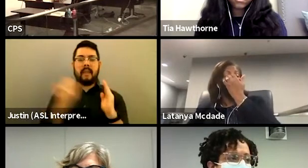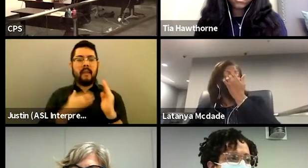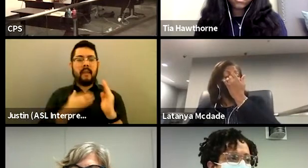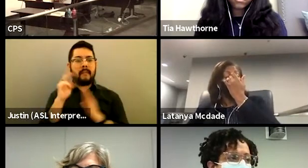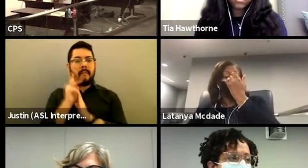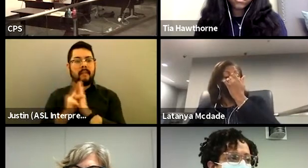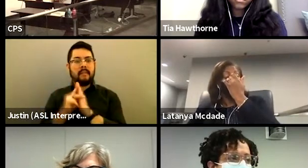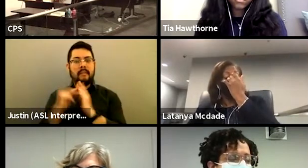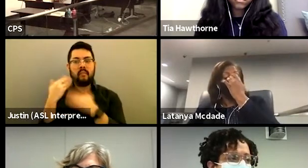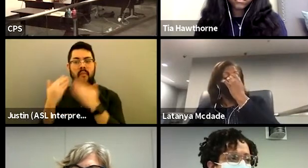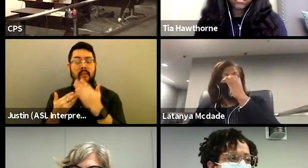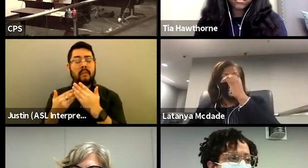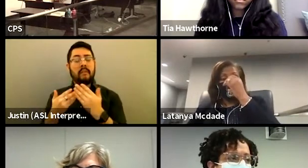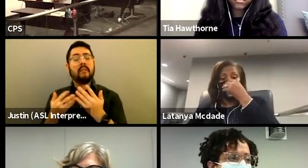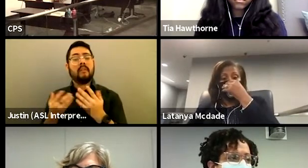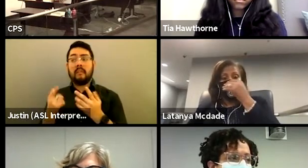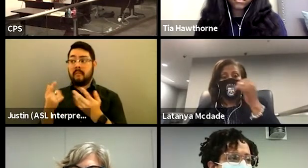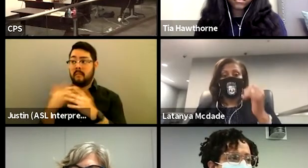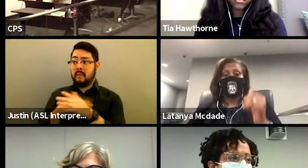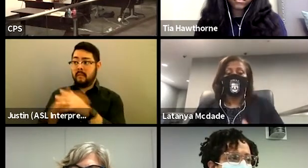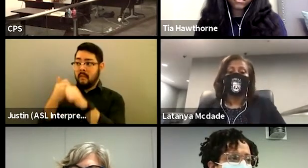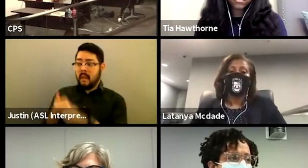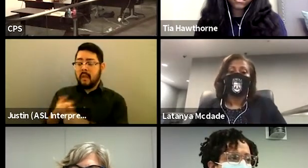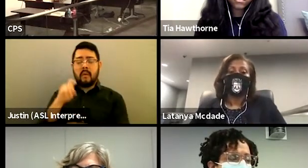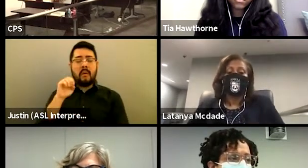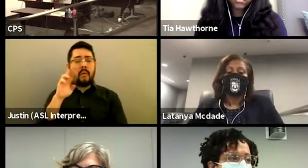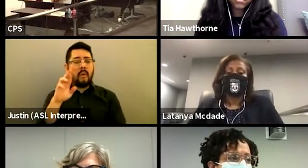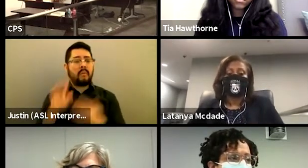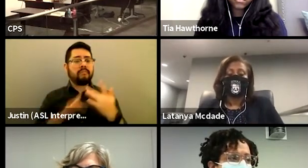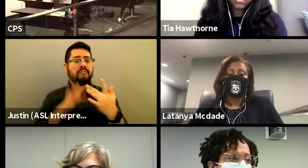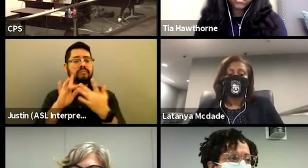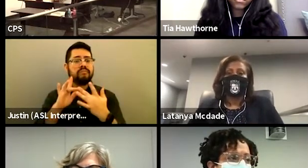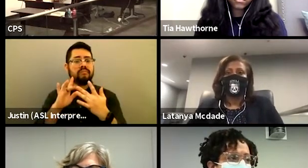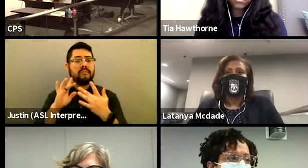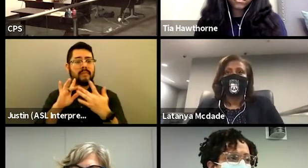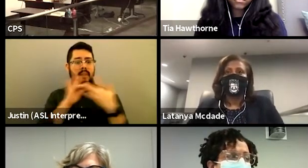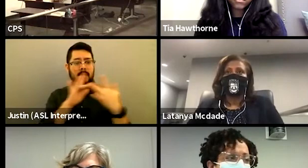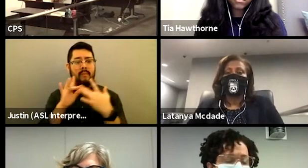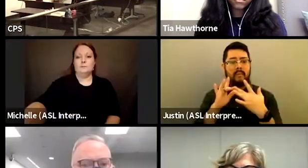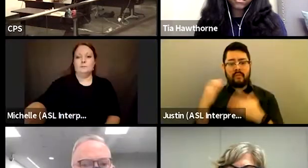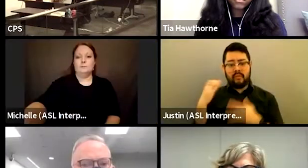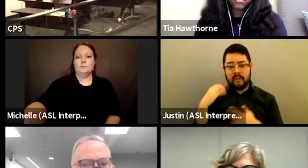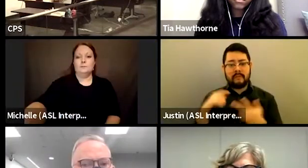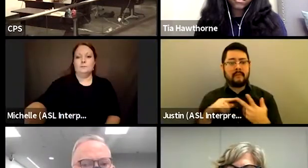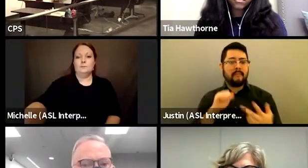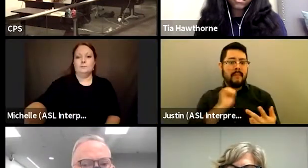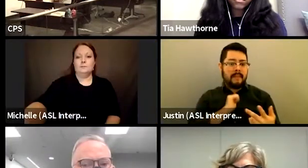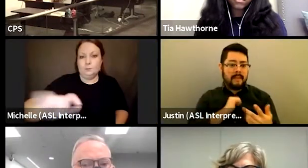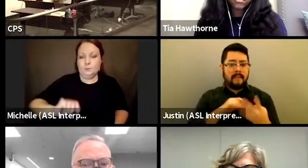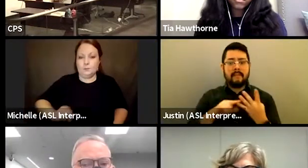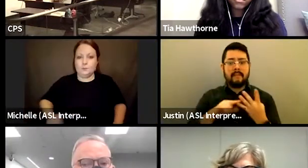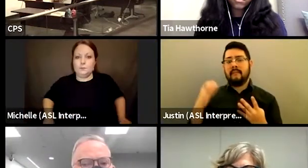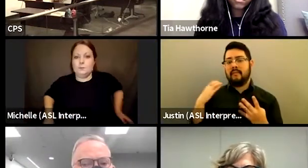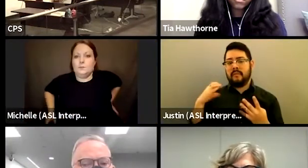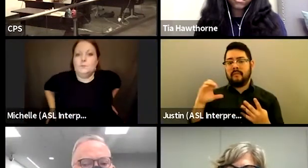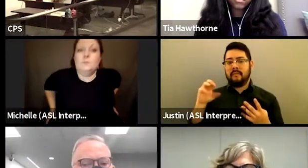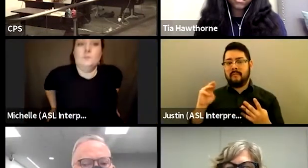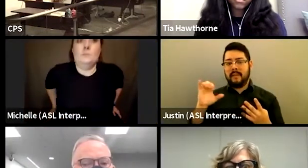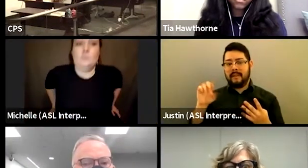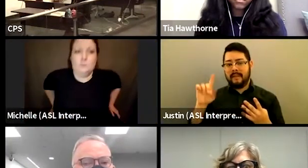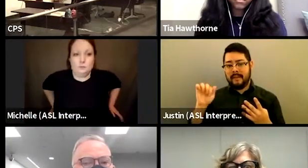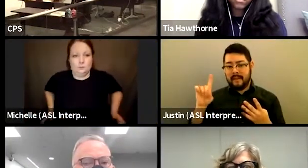your network chief or the open door policy that Chief McDay, Chief Rivera, and I have. So as you